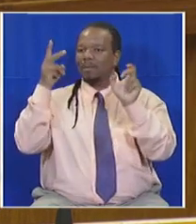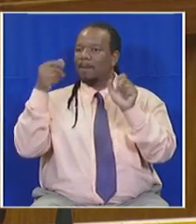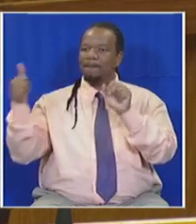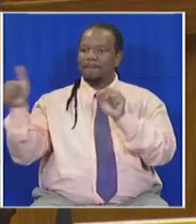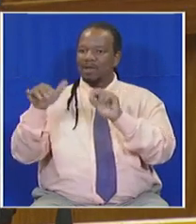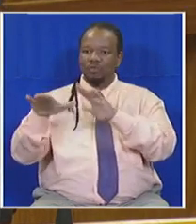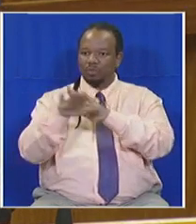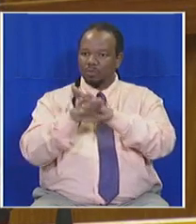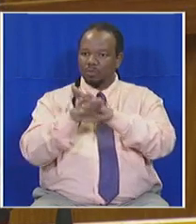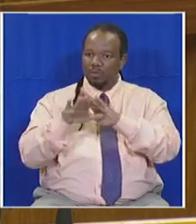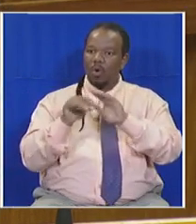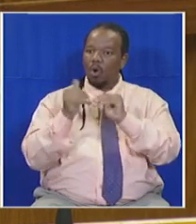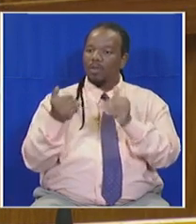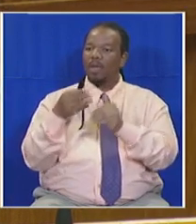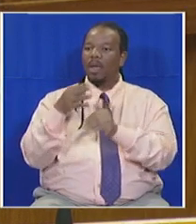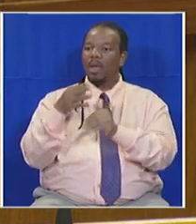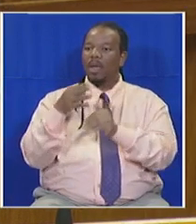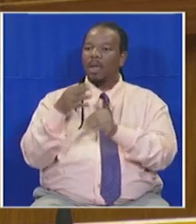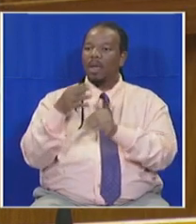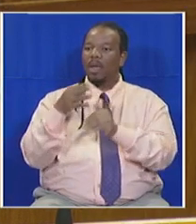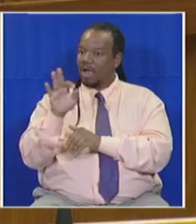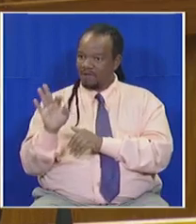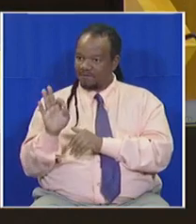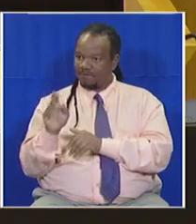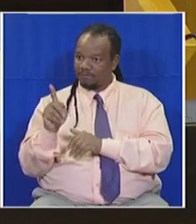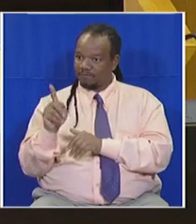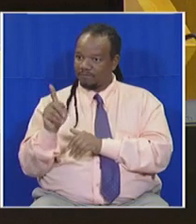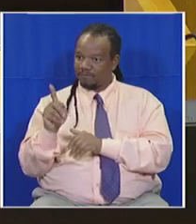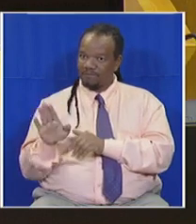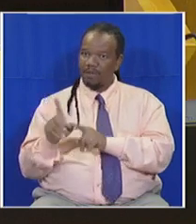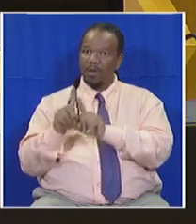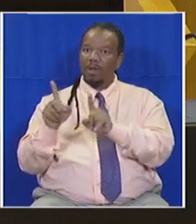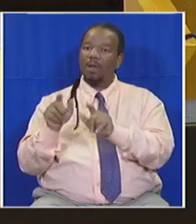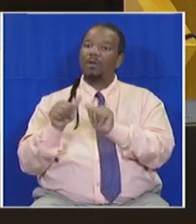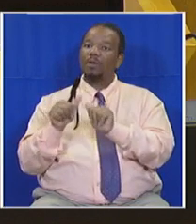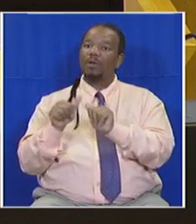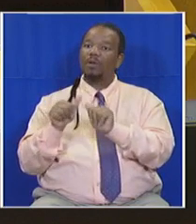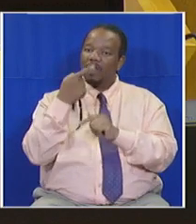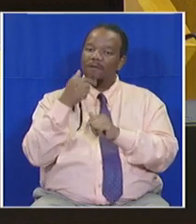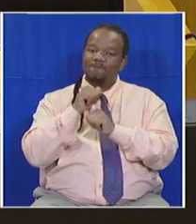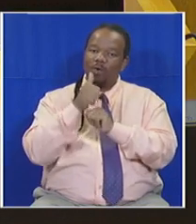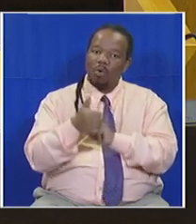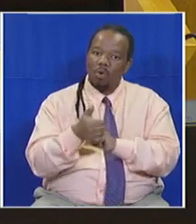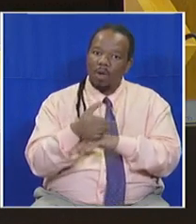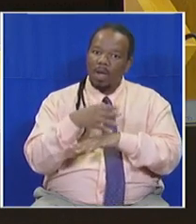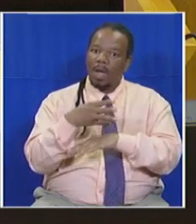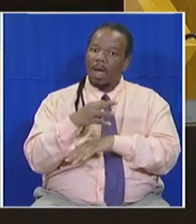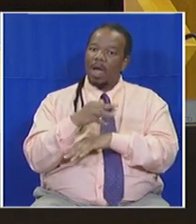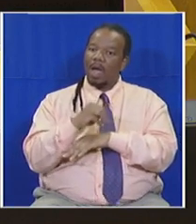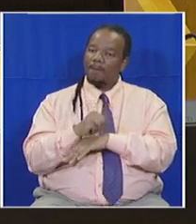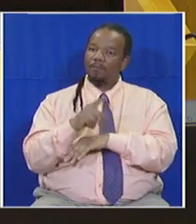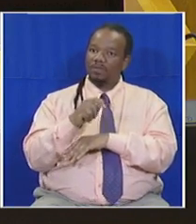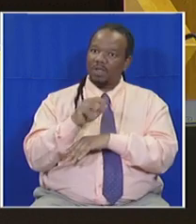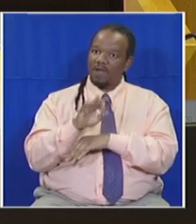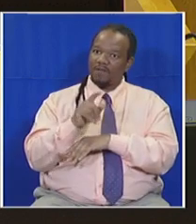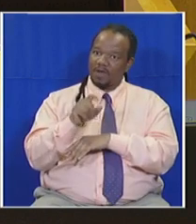medium-term budget and is informed by the outcome 9 points of the MTSF, responsiveness,